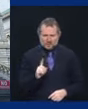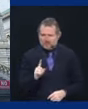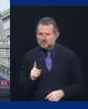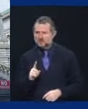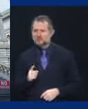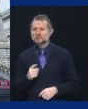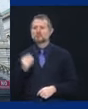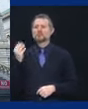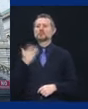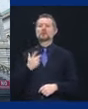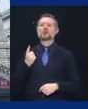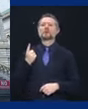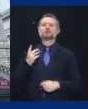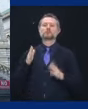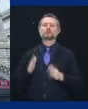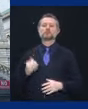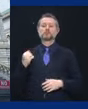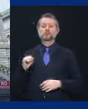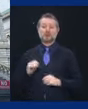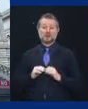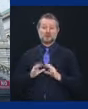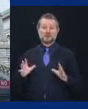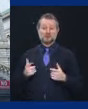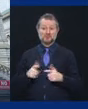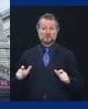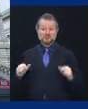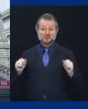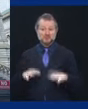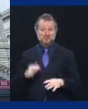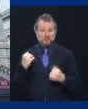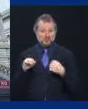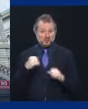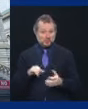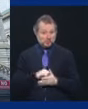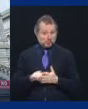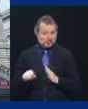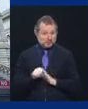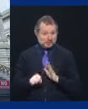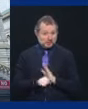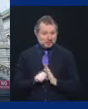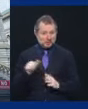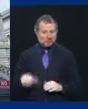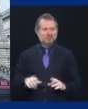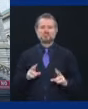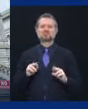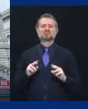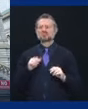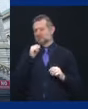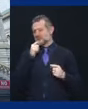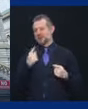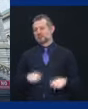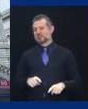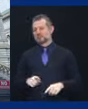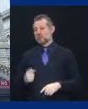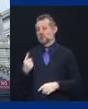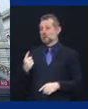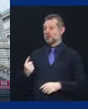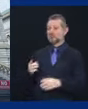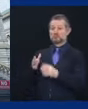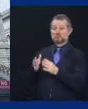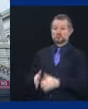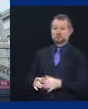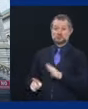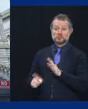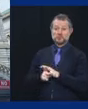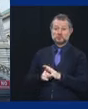the protest didn't materialize here in New York. To the extent that gentleman represents the protest, I could have gone to